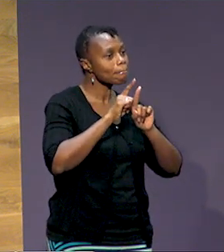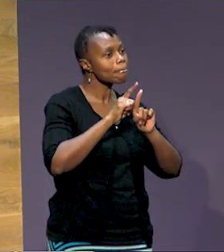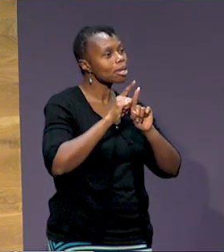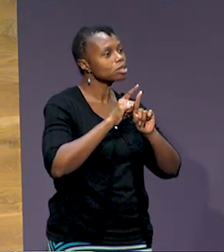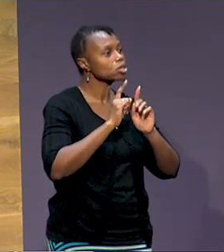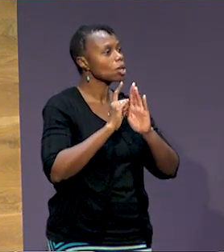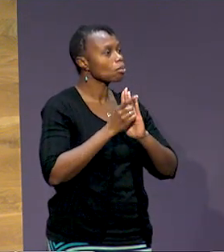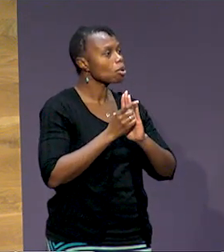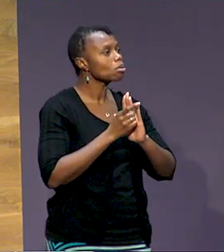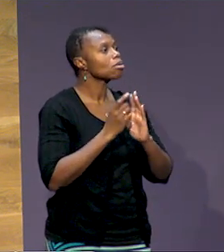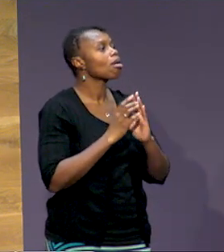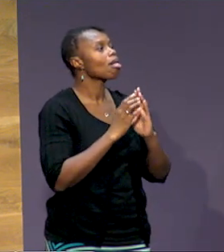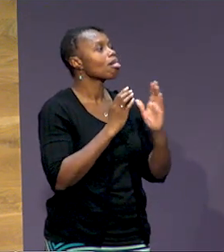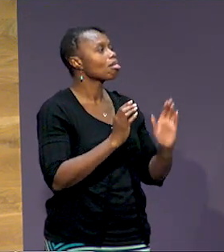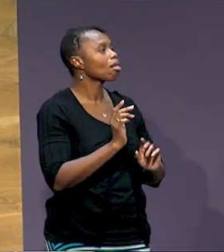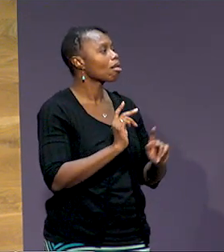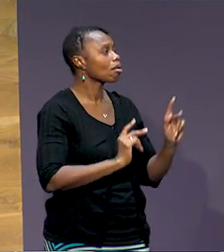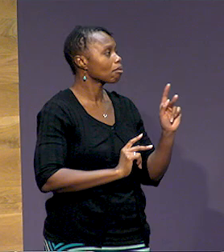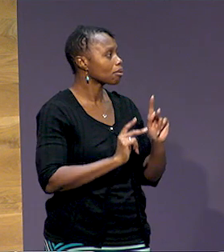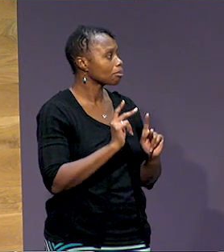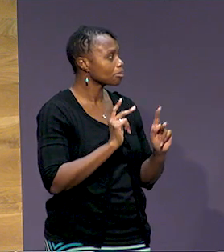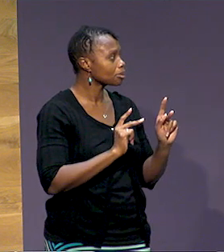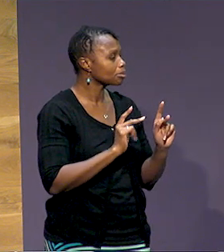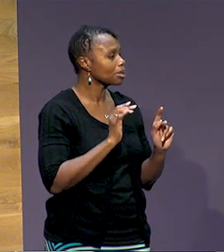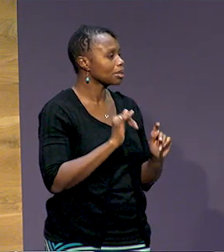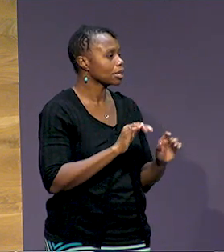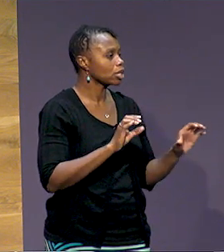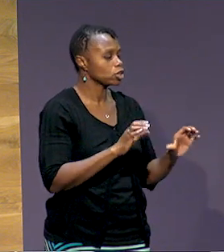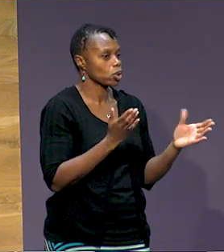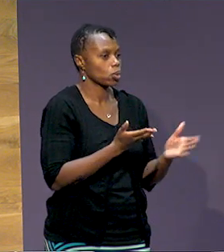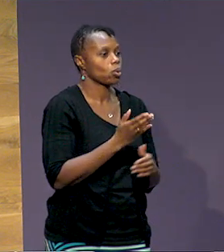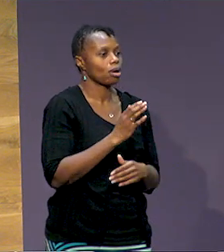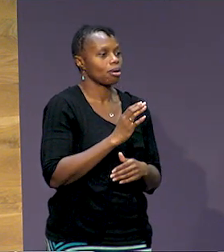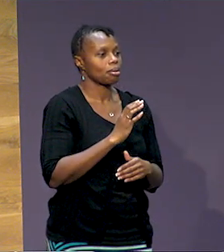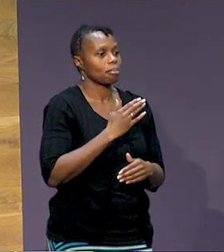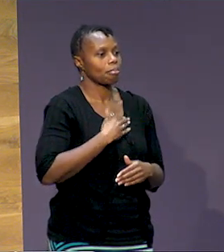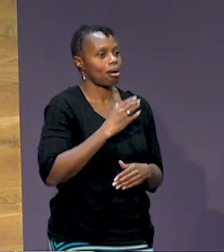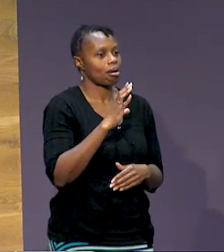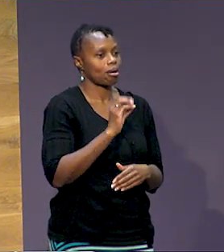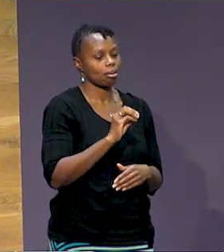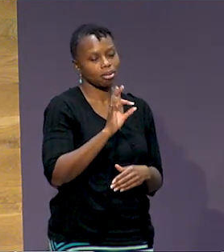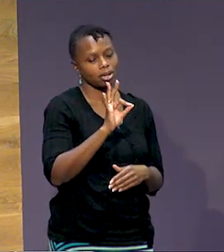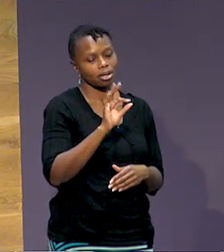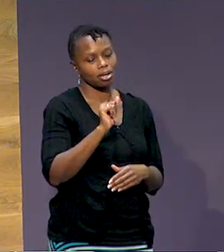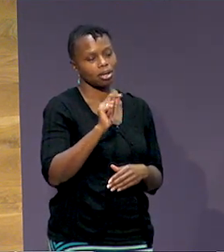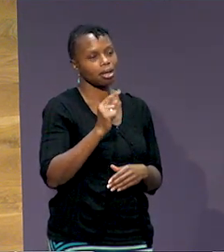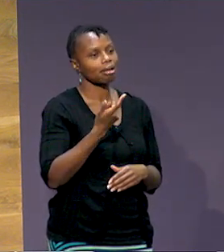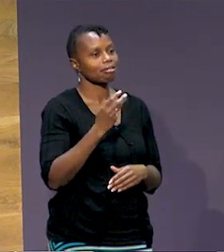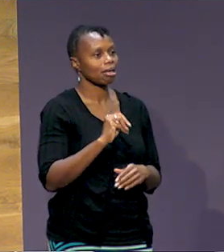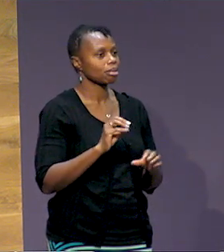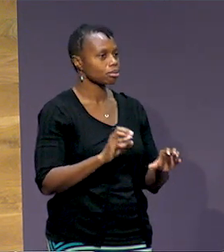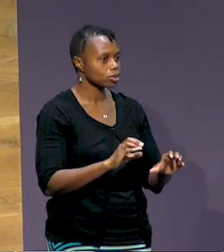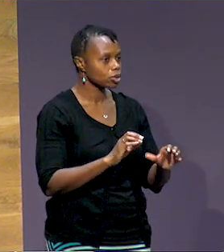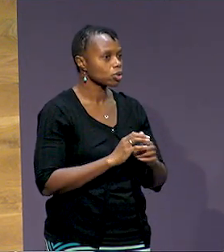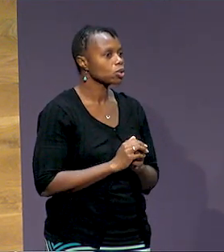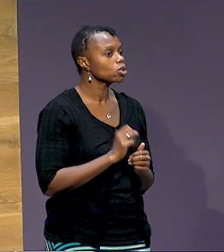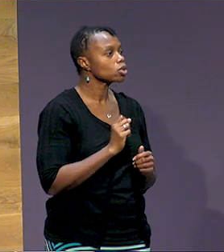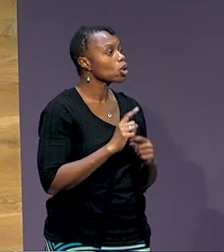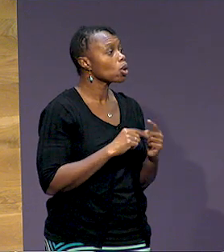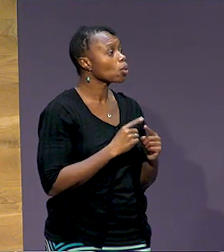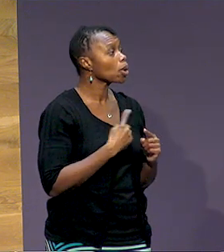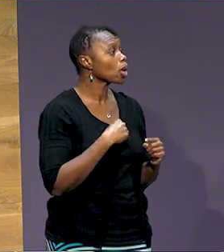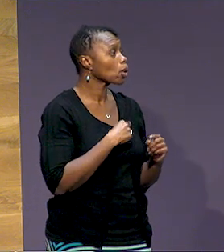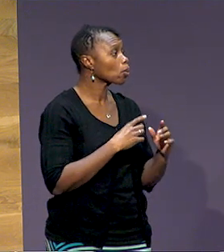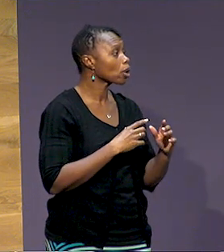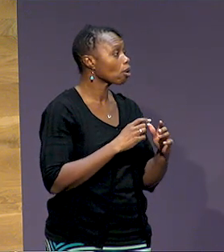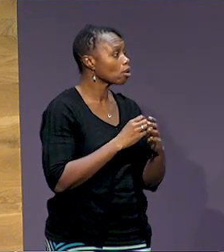There are lots of people who do what Fathom is doing in some way, shape, or form. And as we've grown, we've gotten